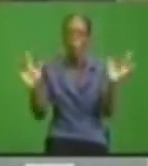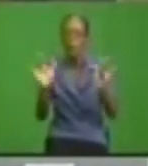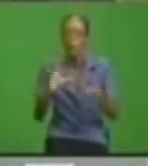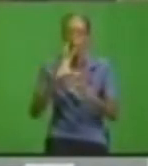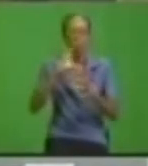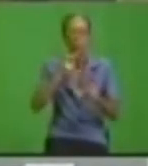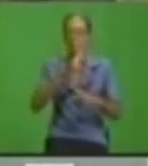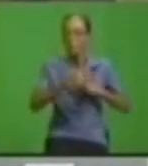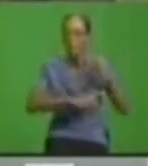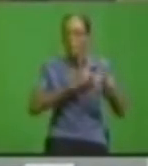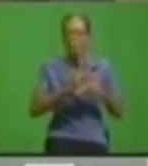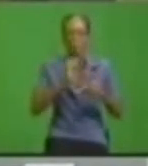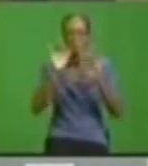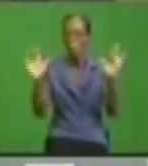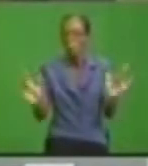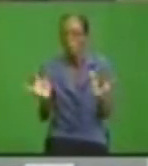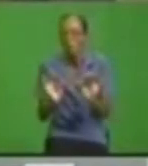kindness, mercy,